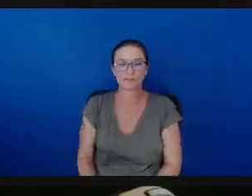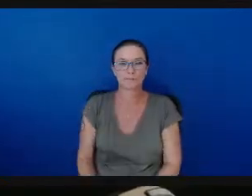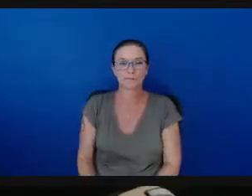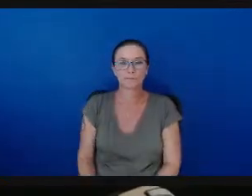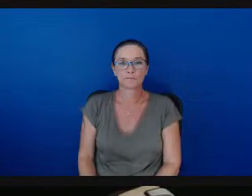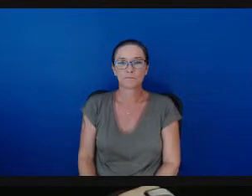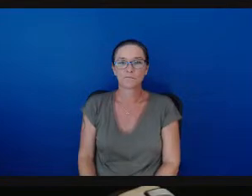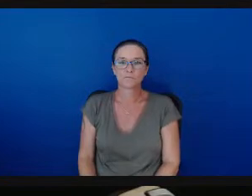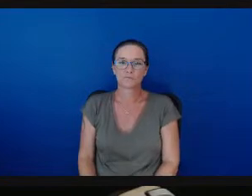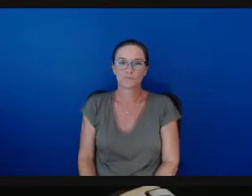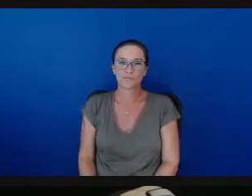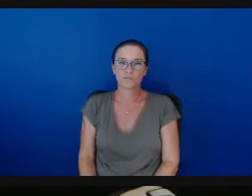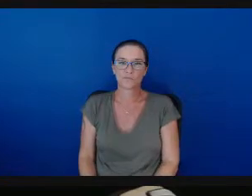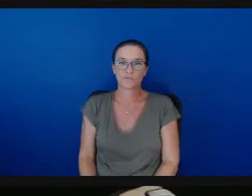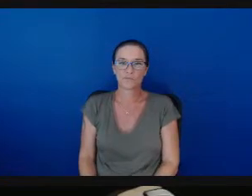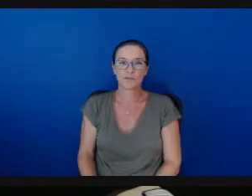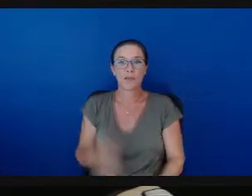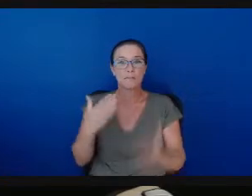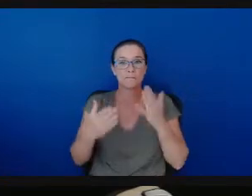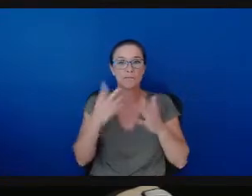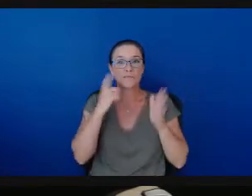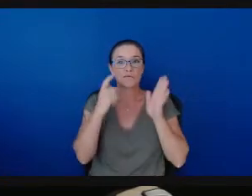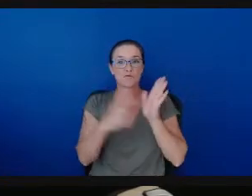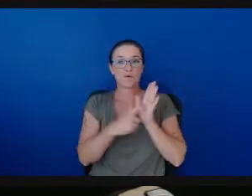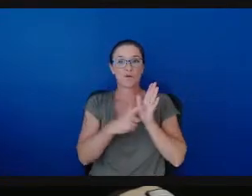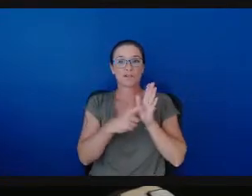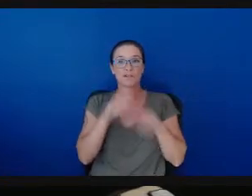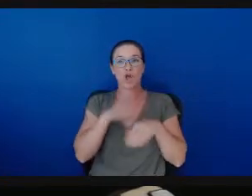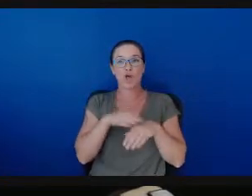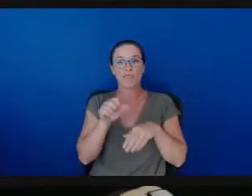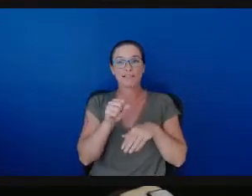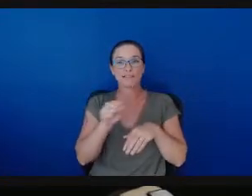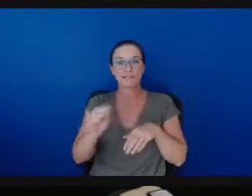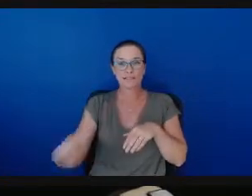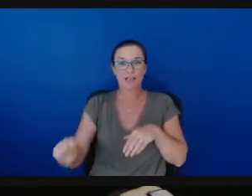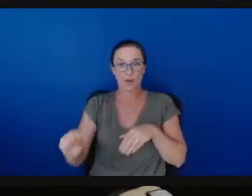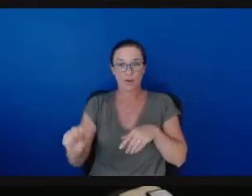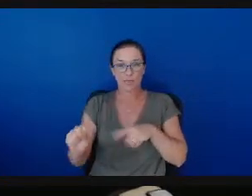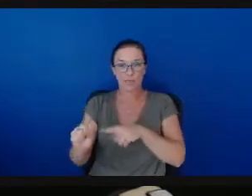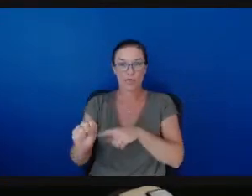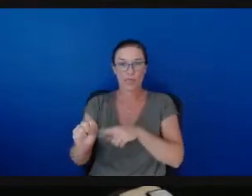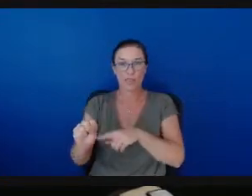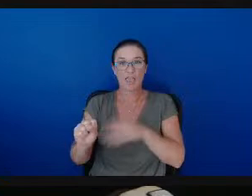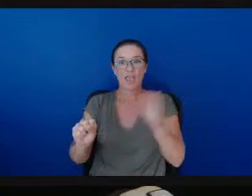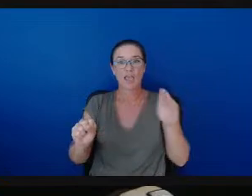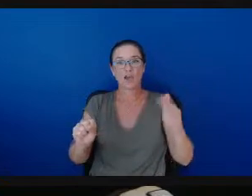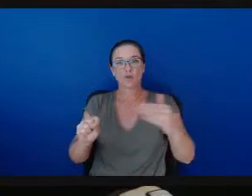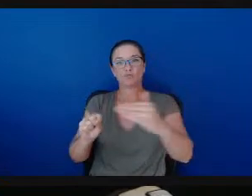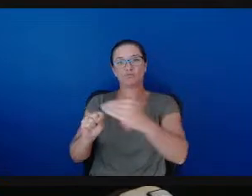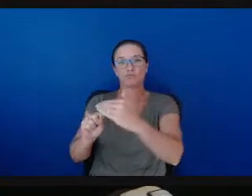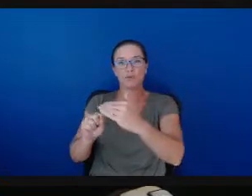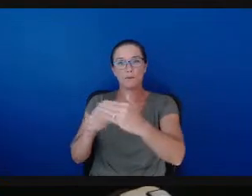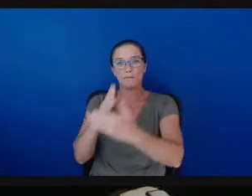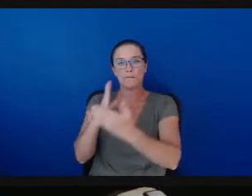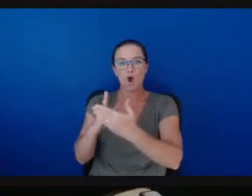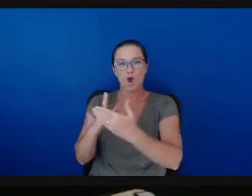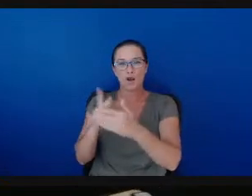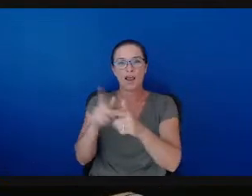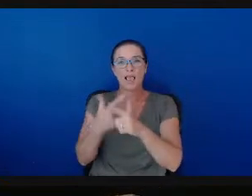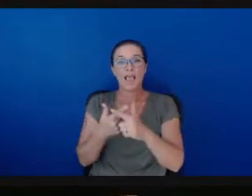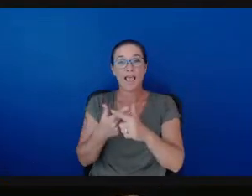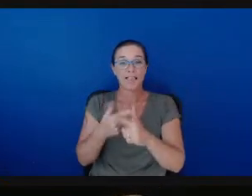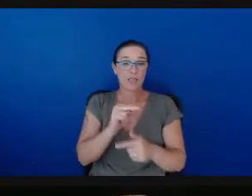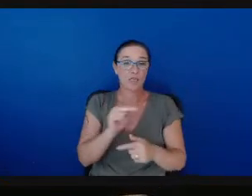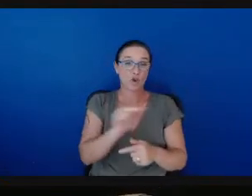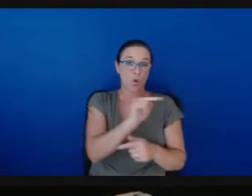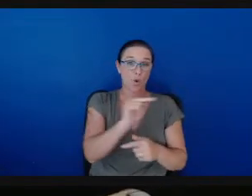is. You might note how on the south side, the flow only goes part way. On the north side, it actually comes a good